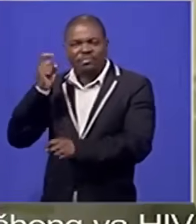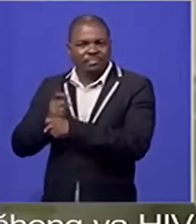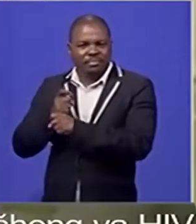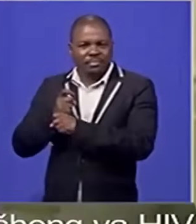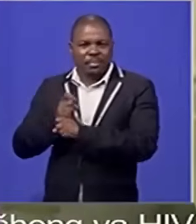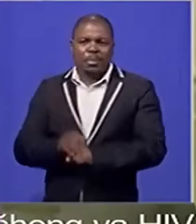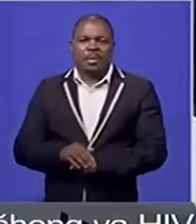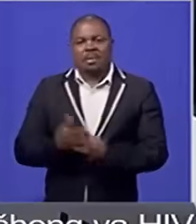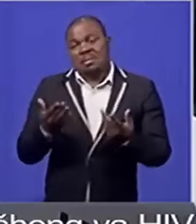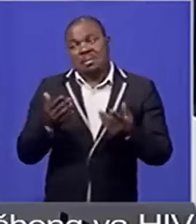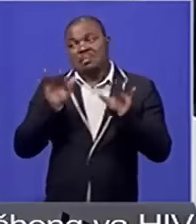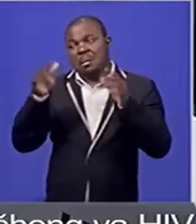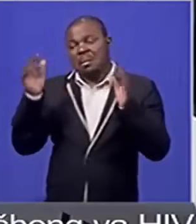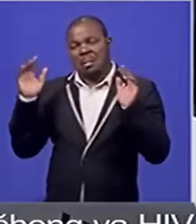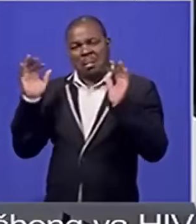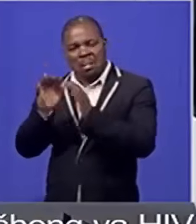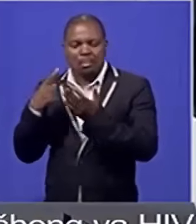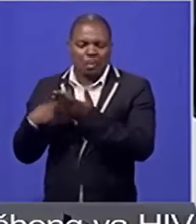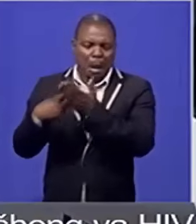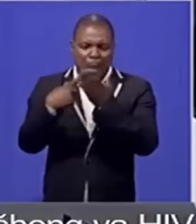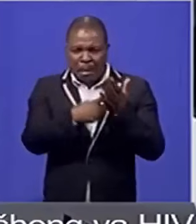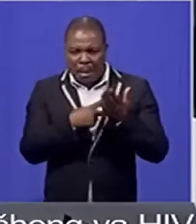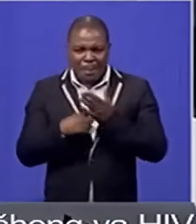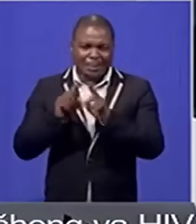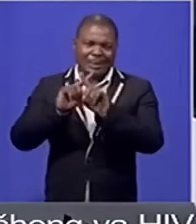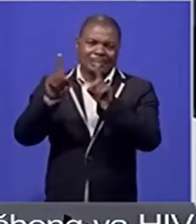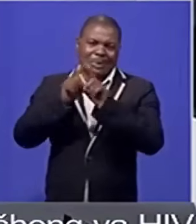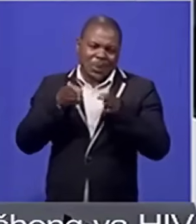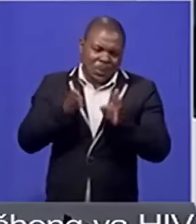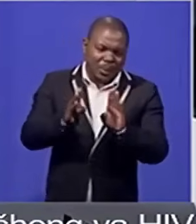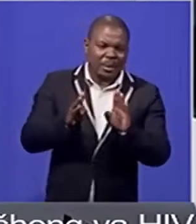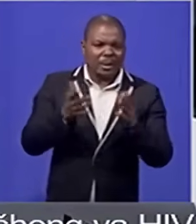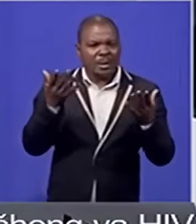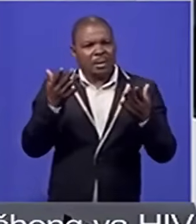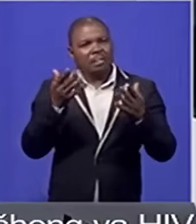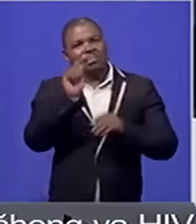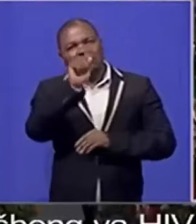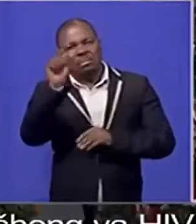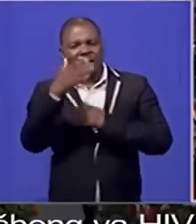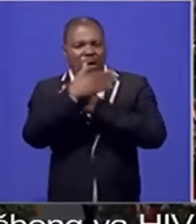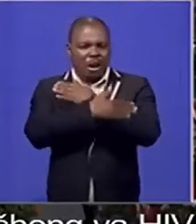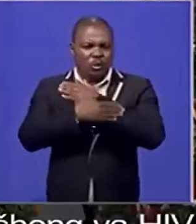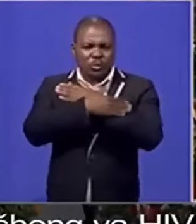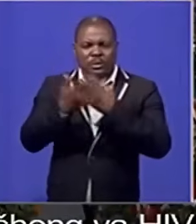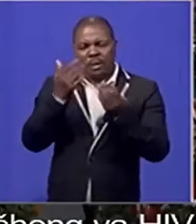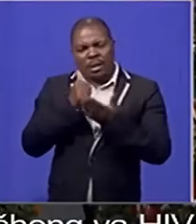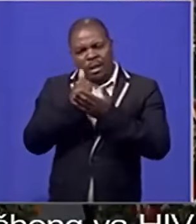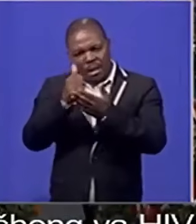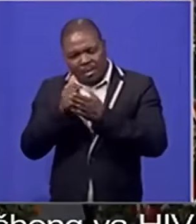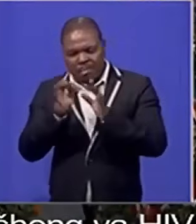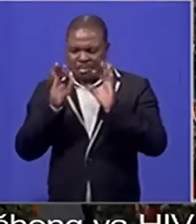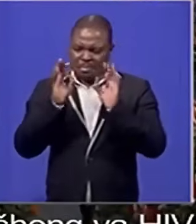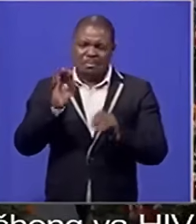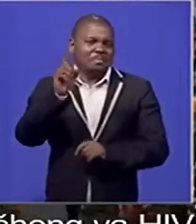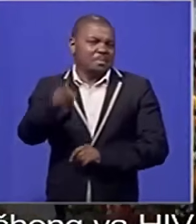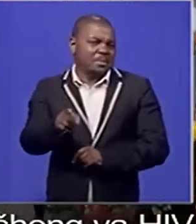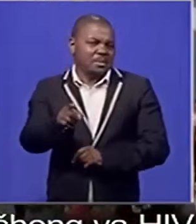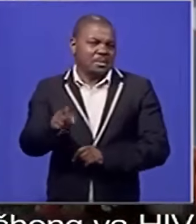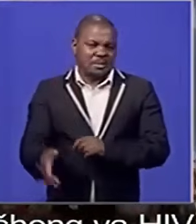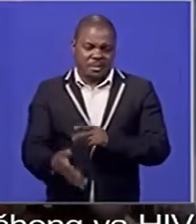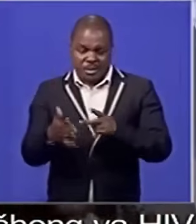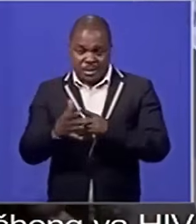Banni le seabe ba ne ba buisana ka merero e e maleba le gore baagi ba dinaga tseno ba thusiwe ka tshwanelo le gore